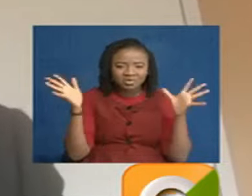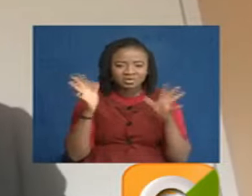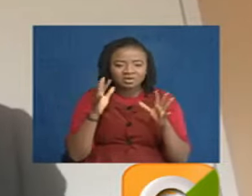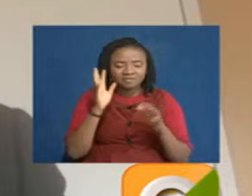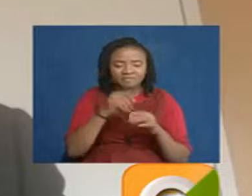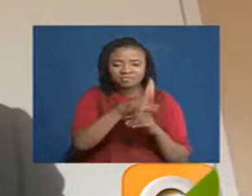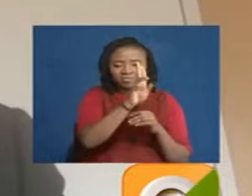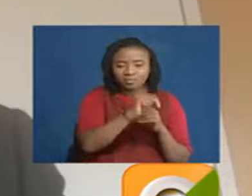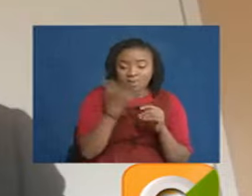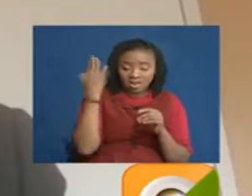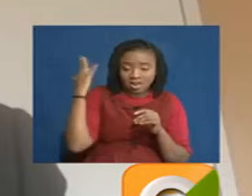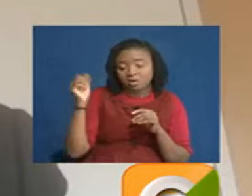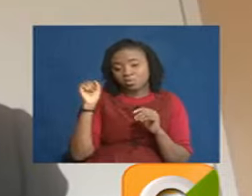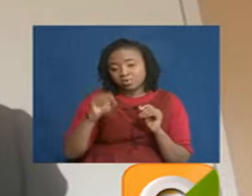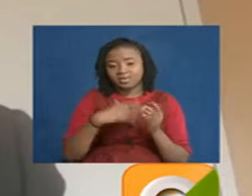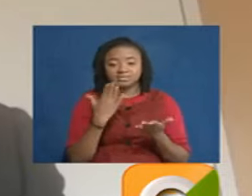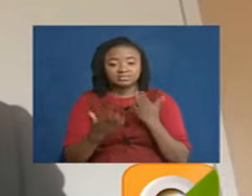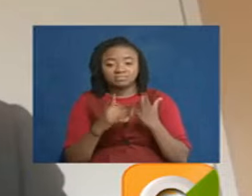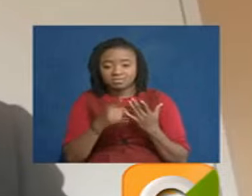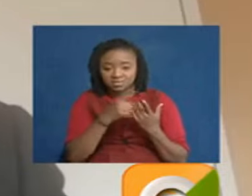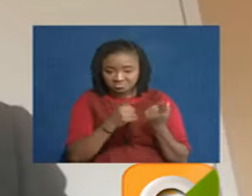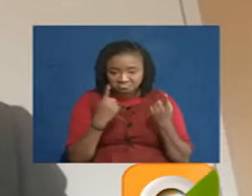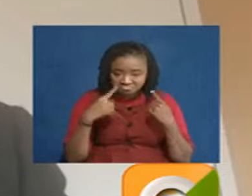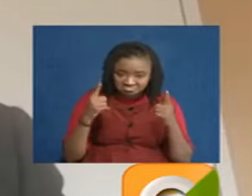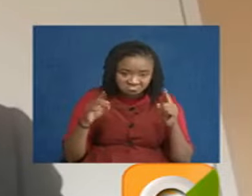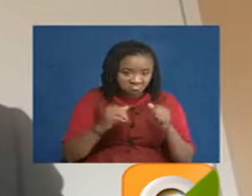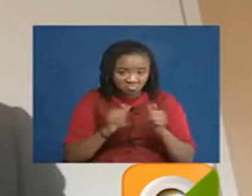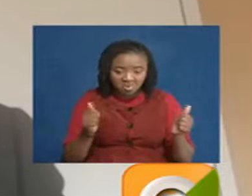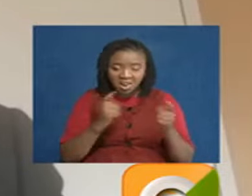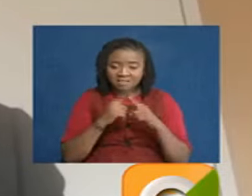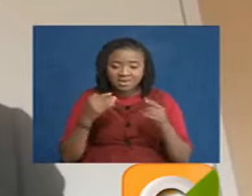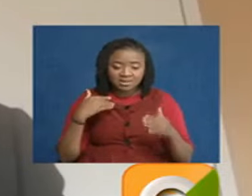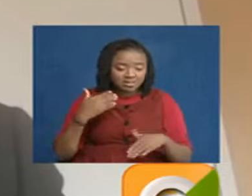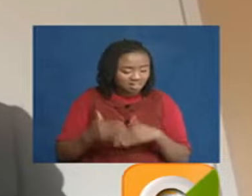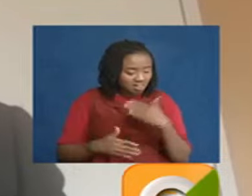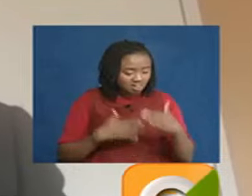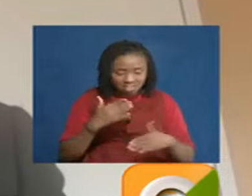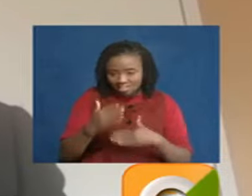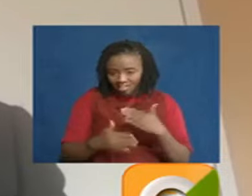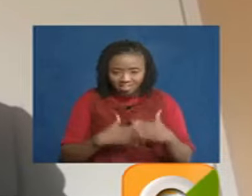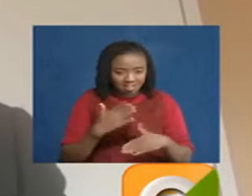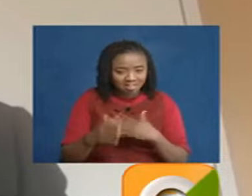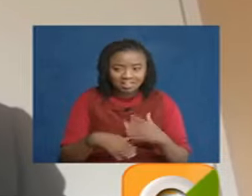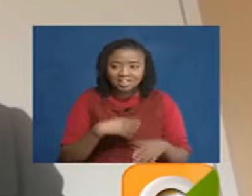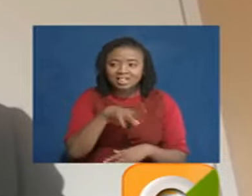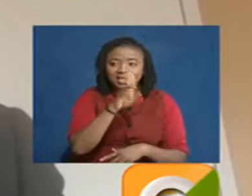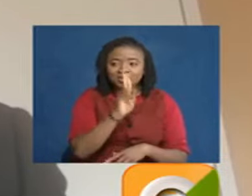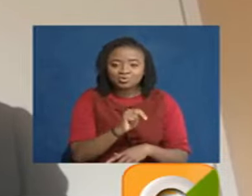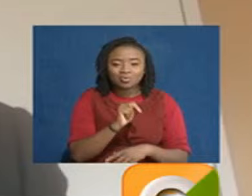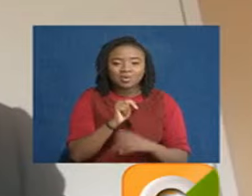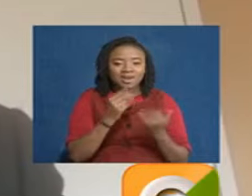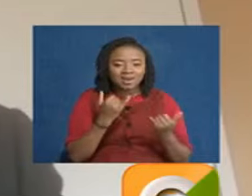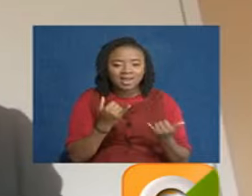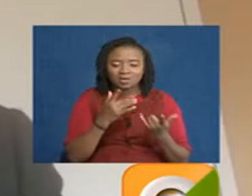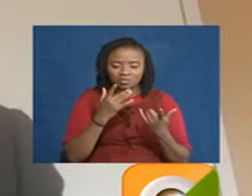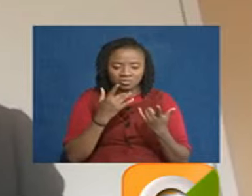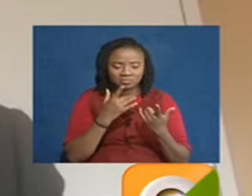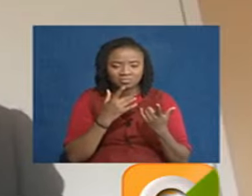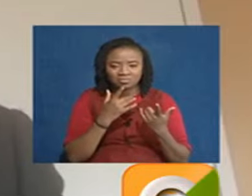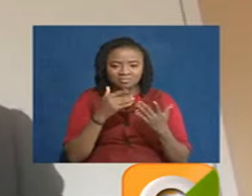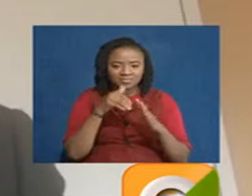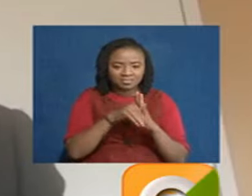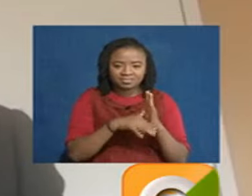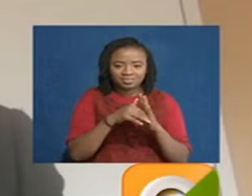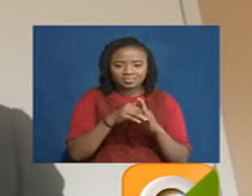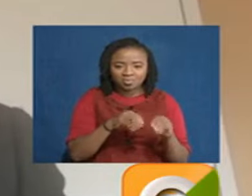Nations. There were times when it was more effective. But the UN becomes effective because there's leadership to lead it. It's not just a